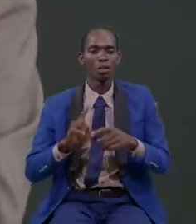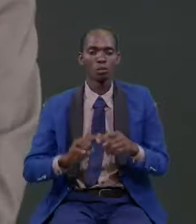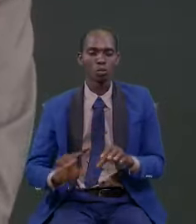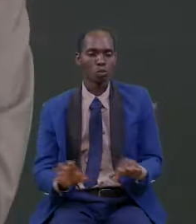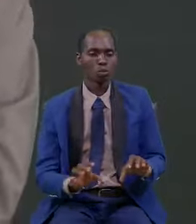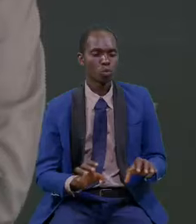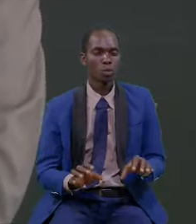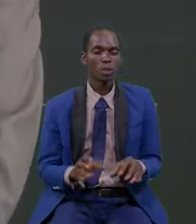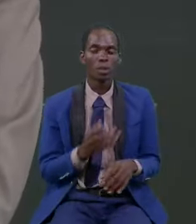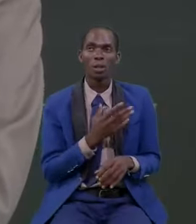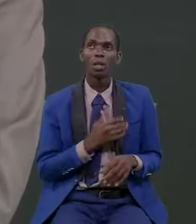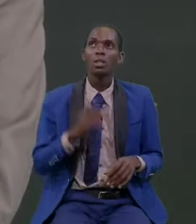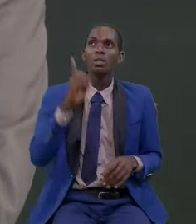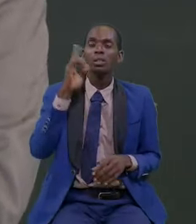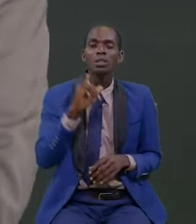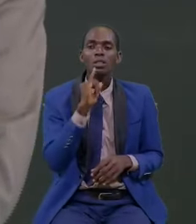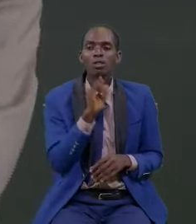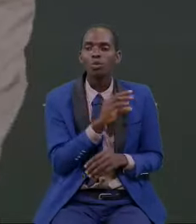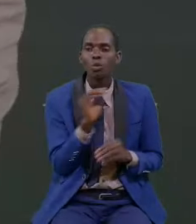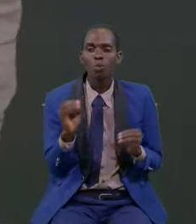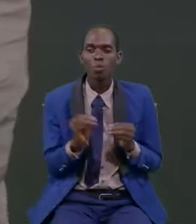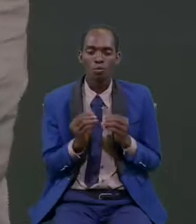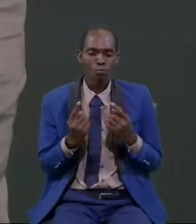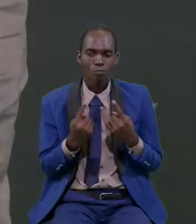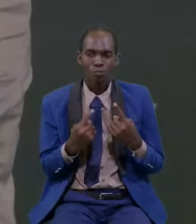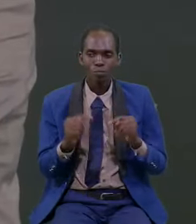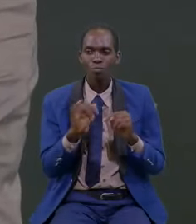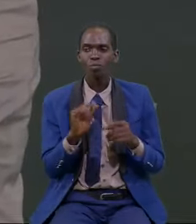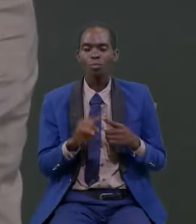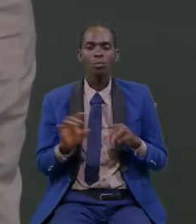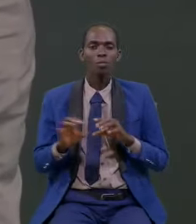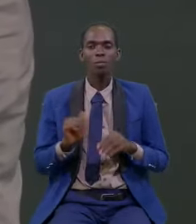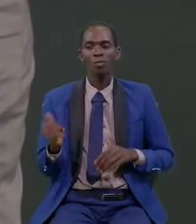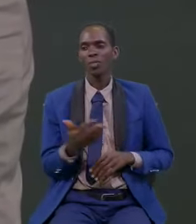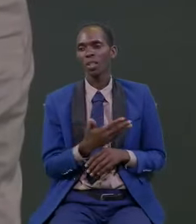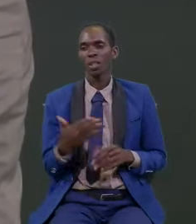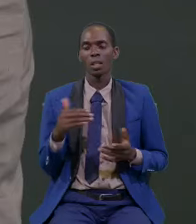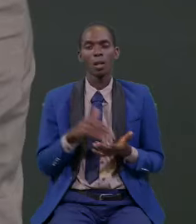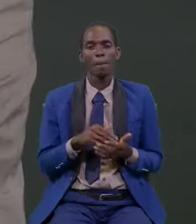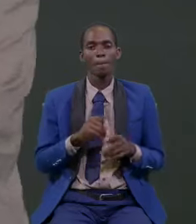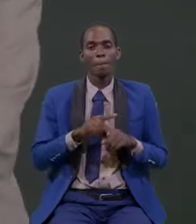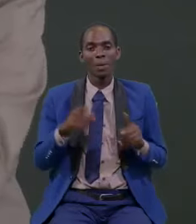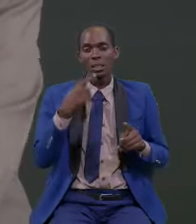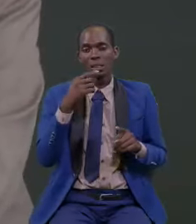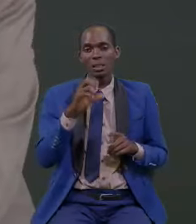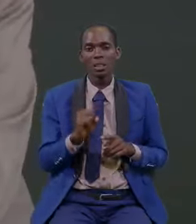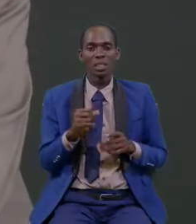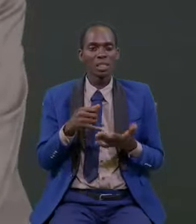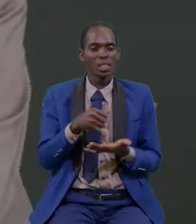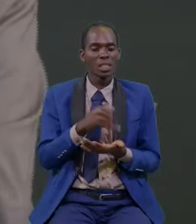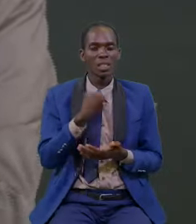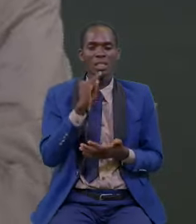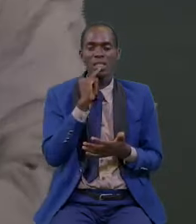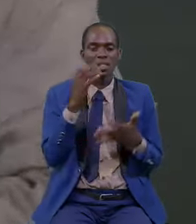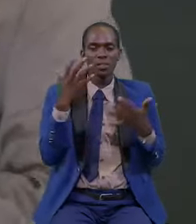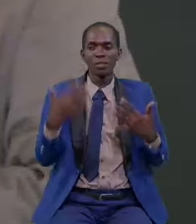trying to do anything. He said, it is finished. And all the blessings